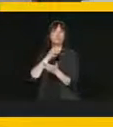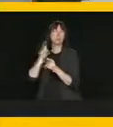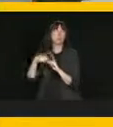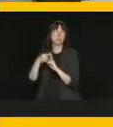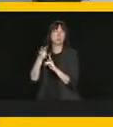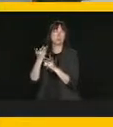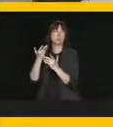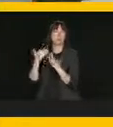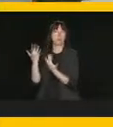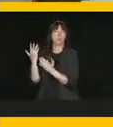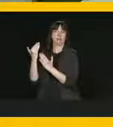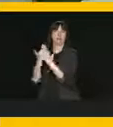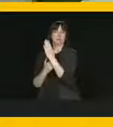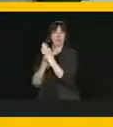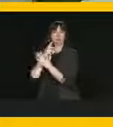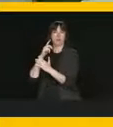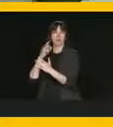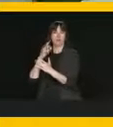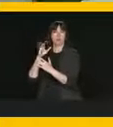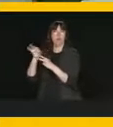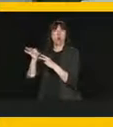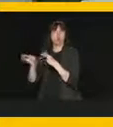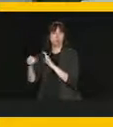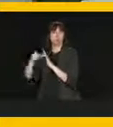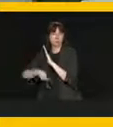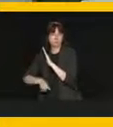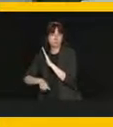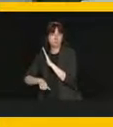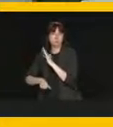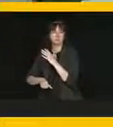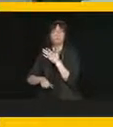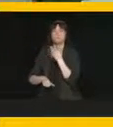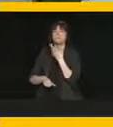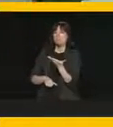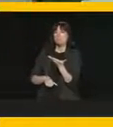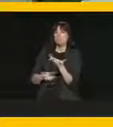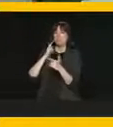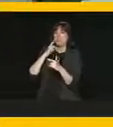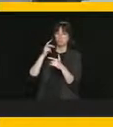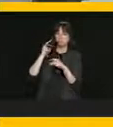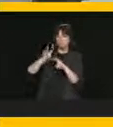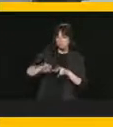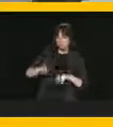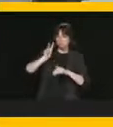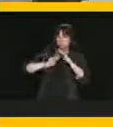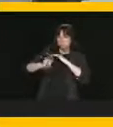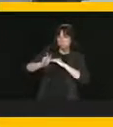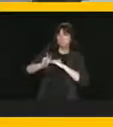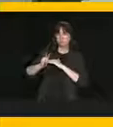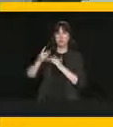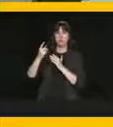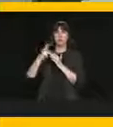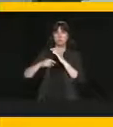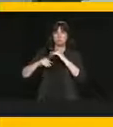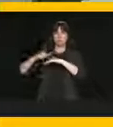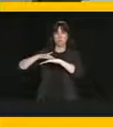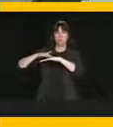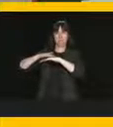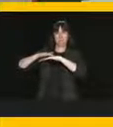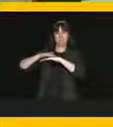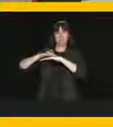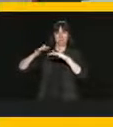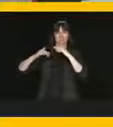you're discussing this with the provinces, you're looking at the modeling numbers. What benchmarks are there to